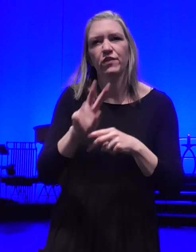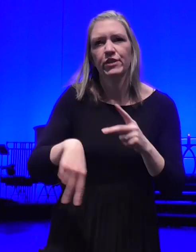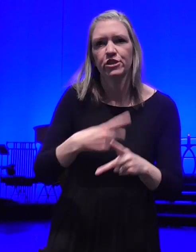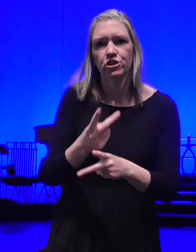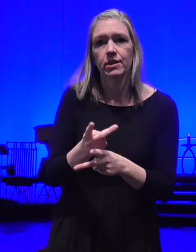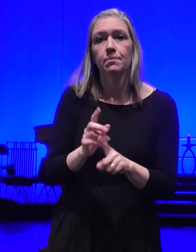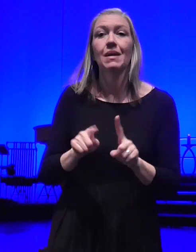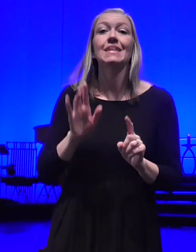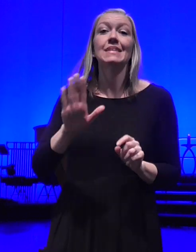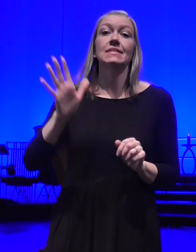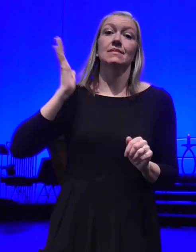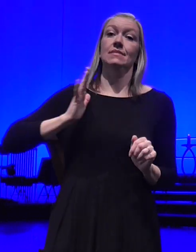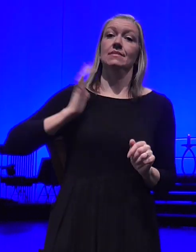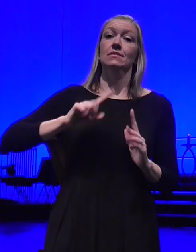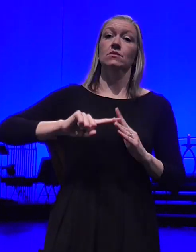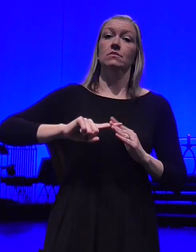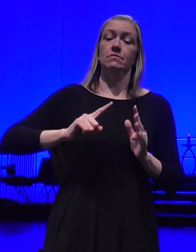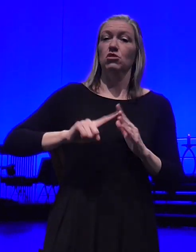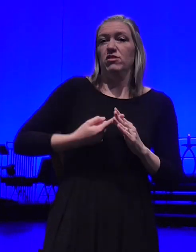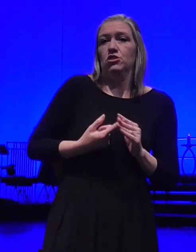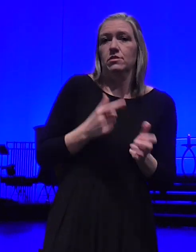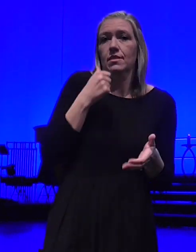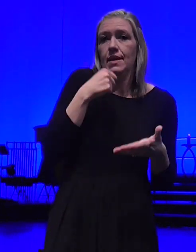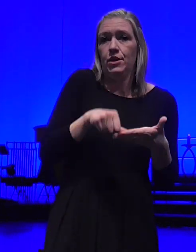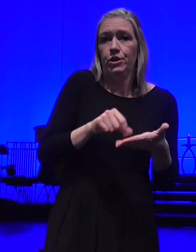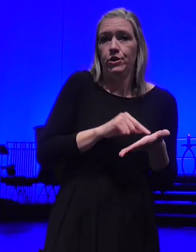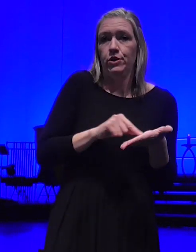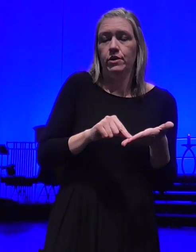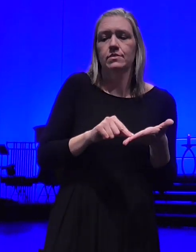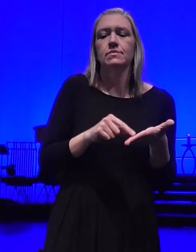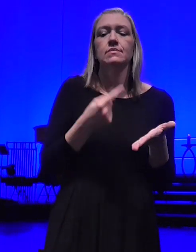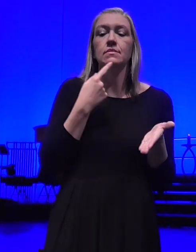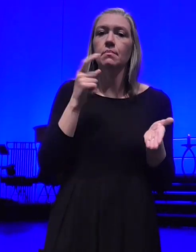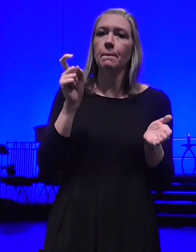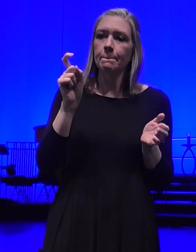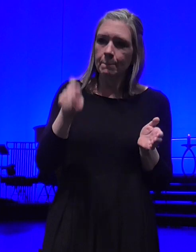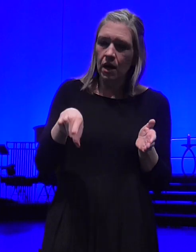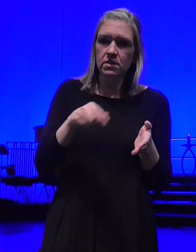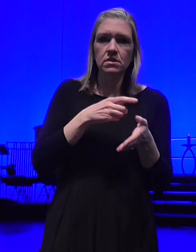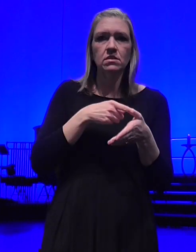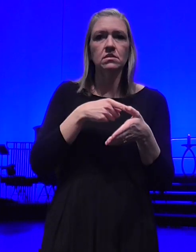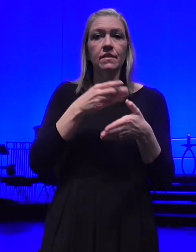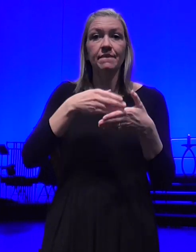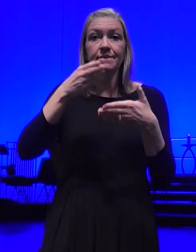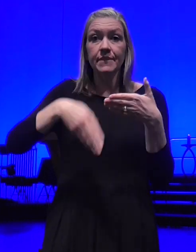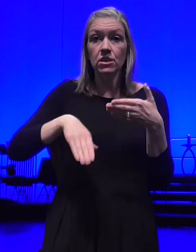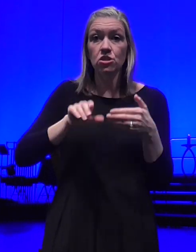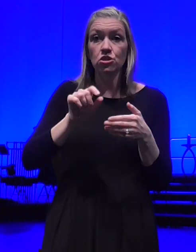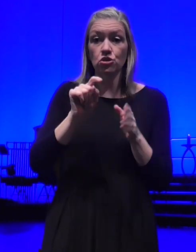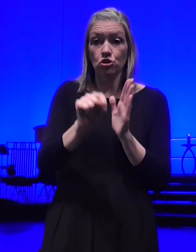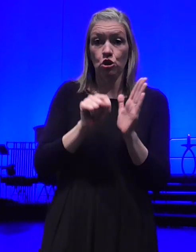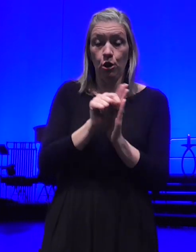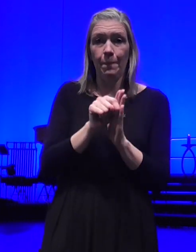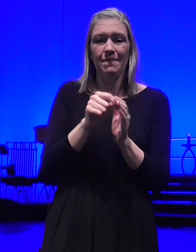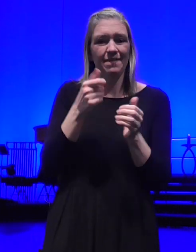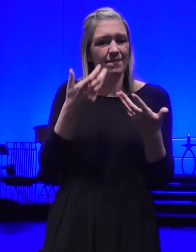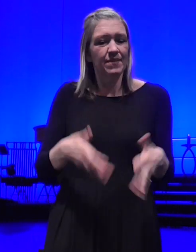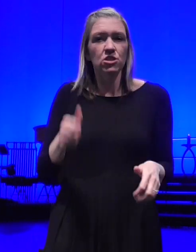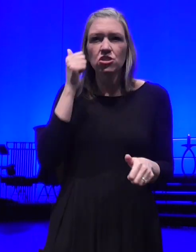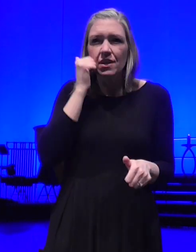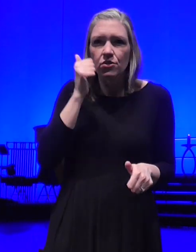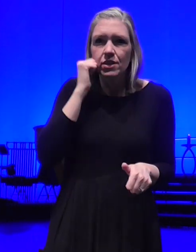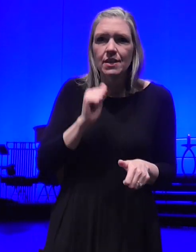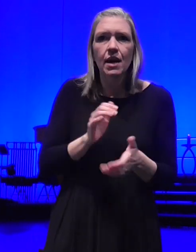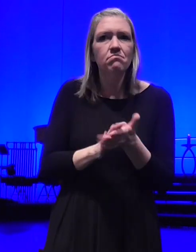his original letter said to his daughter. You must finish a term and finish every day and be done with